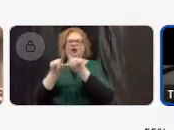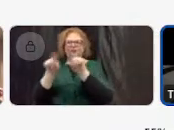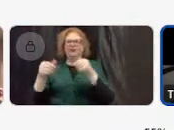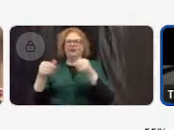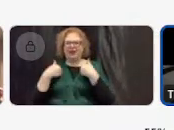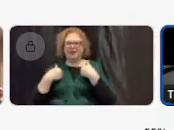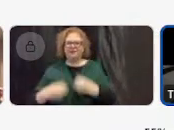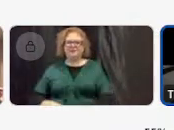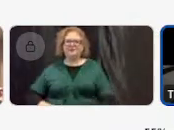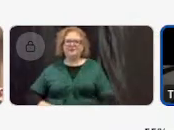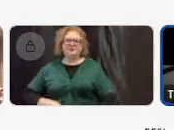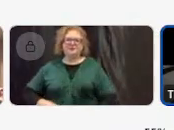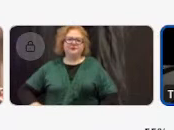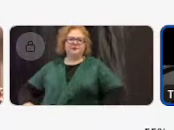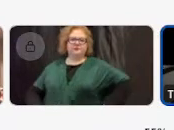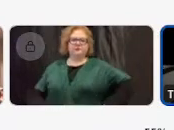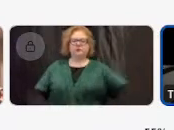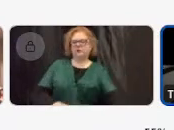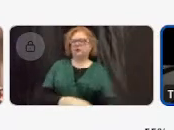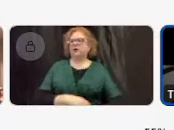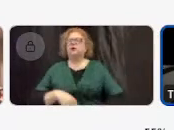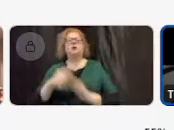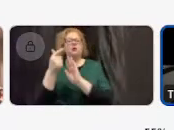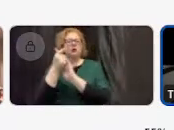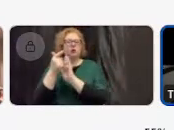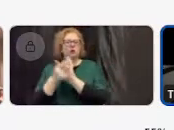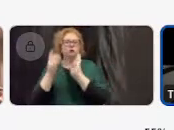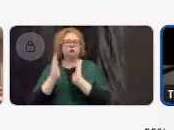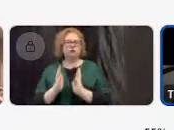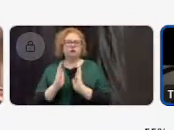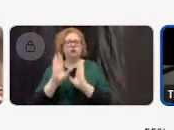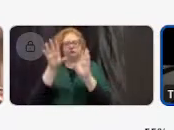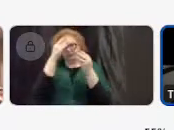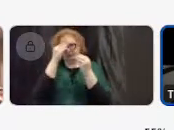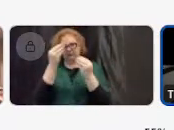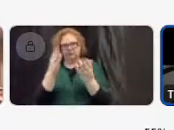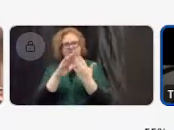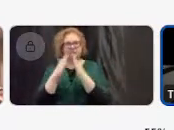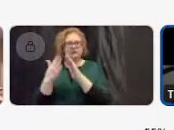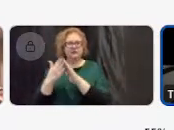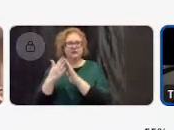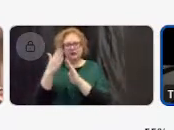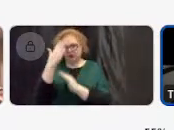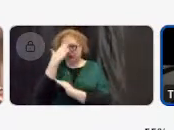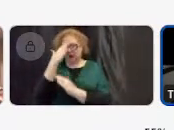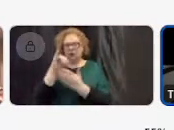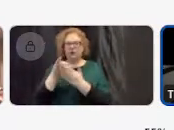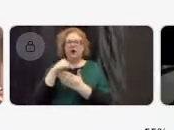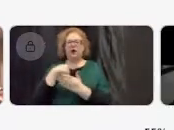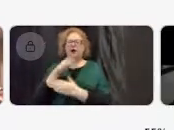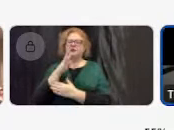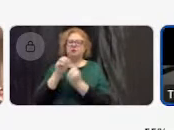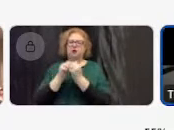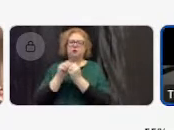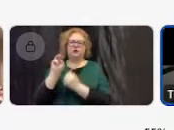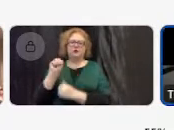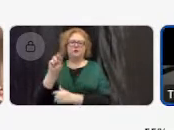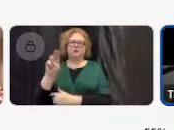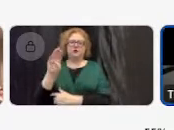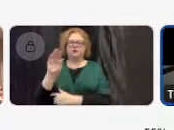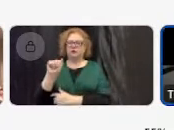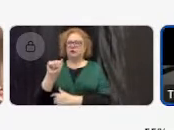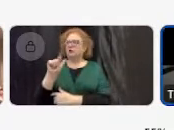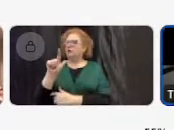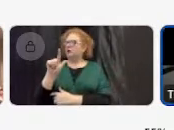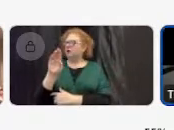One thing that the city needs to know, and I've spoken with Mr. Albert about this beforehand, and you might want to stand up and